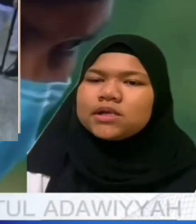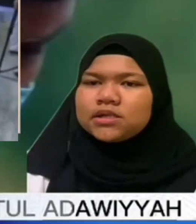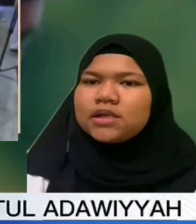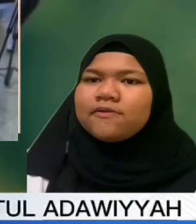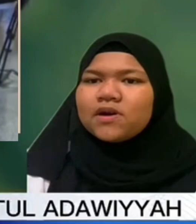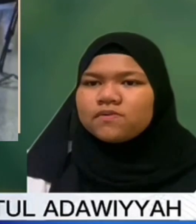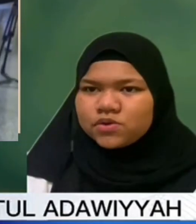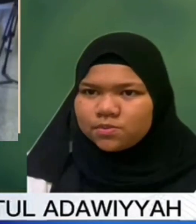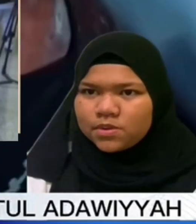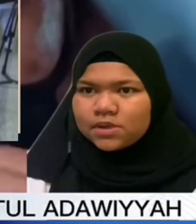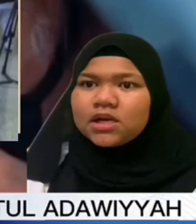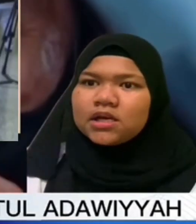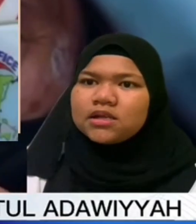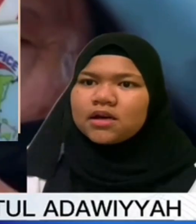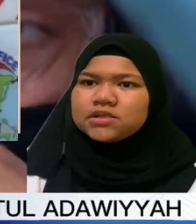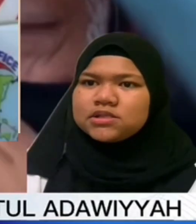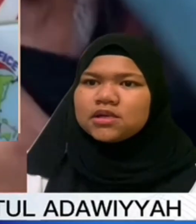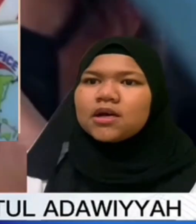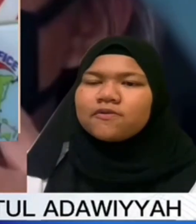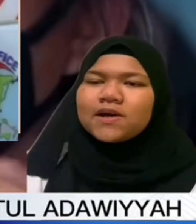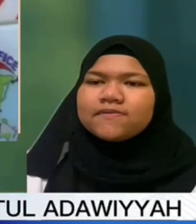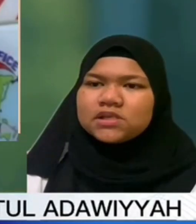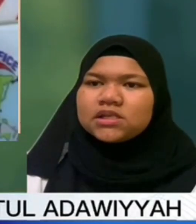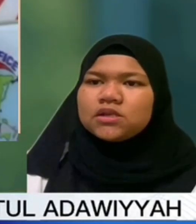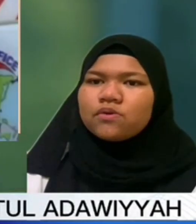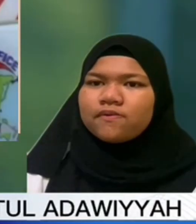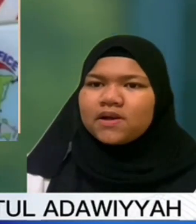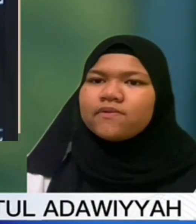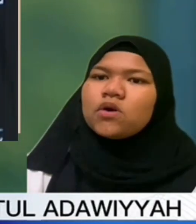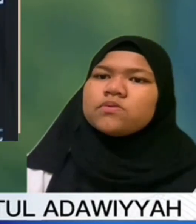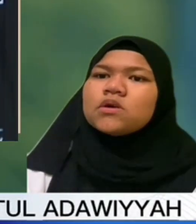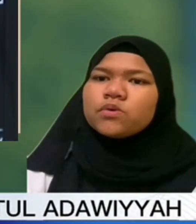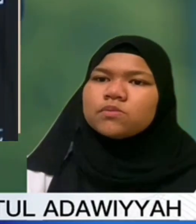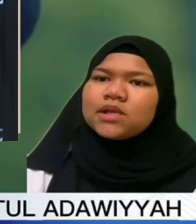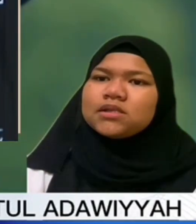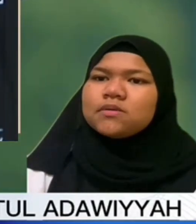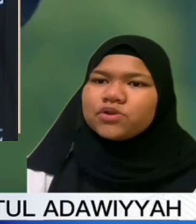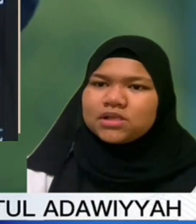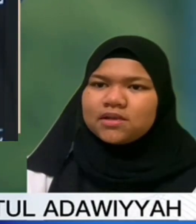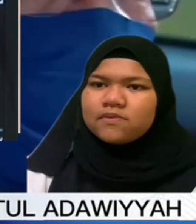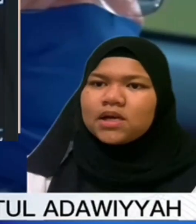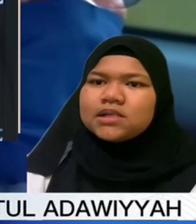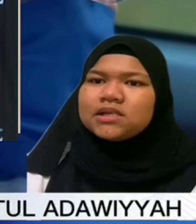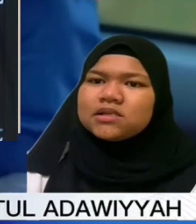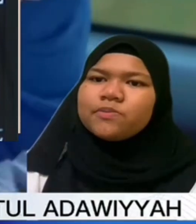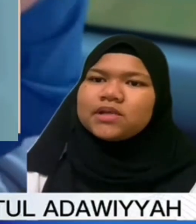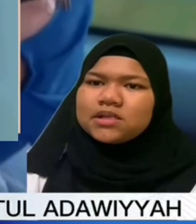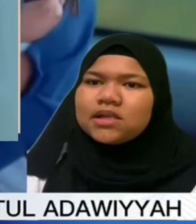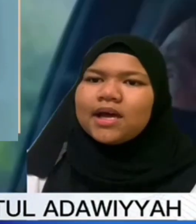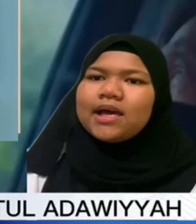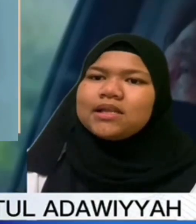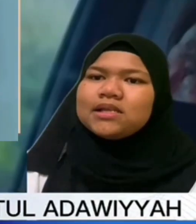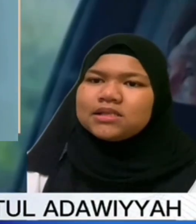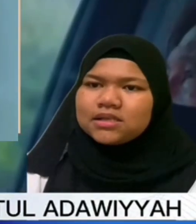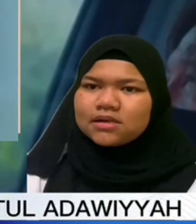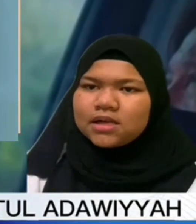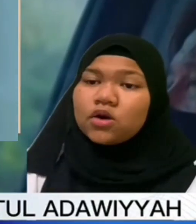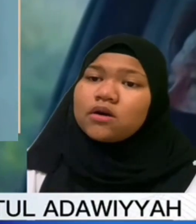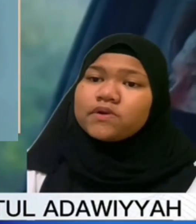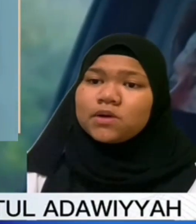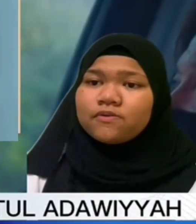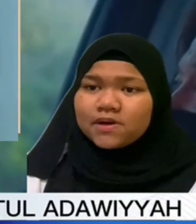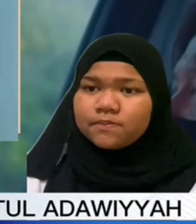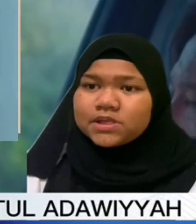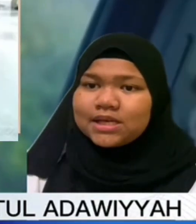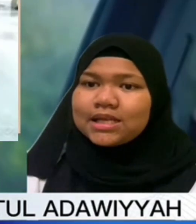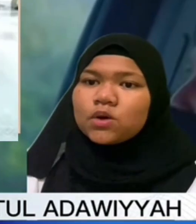than 105,000 people in the country, 5,305 of whom tested positive. This represents an incidence rate